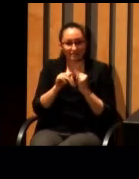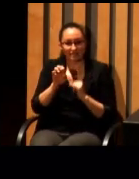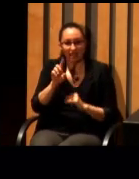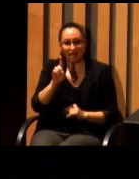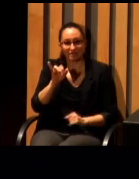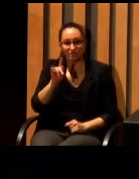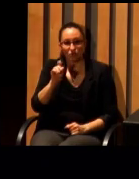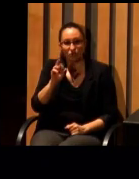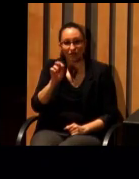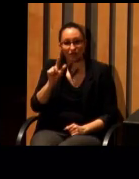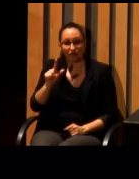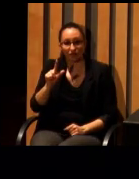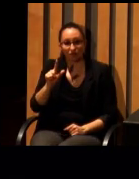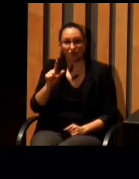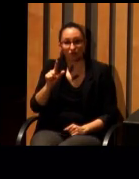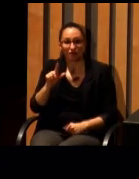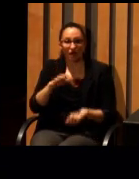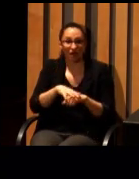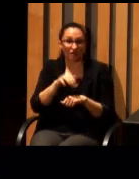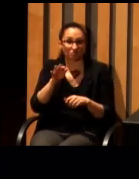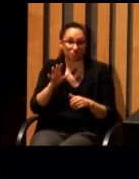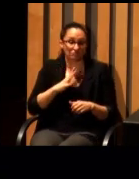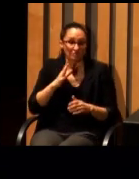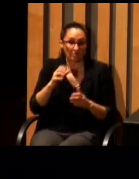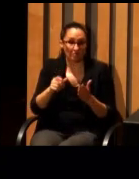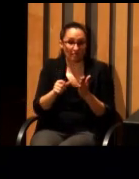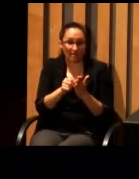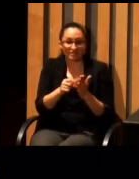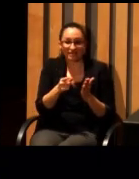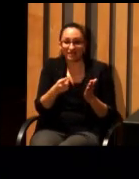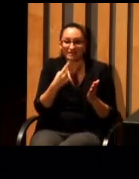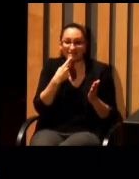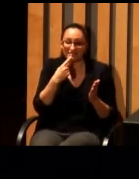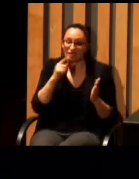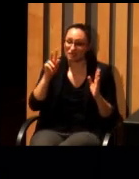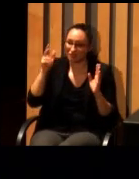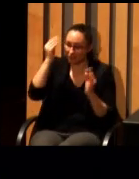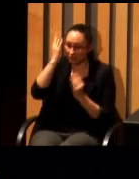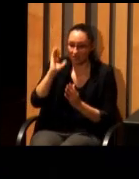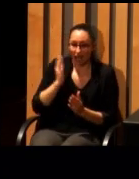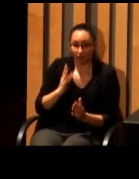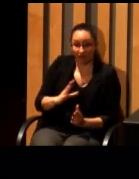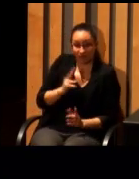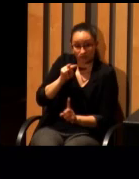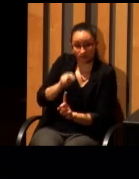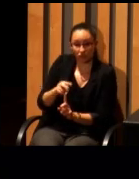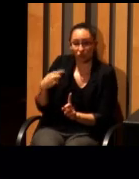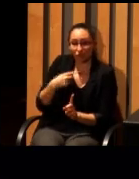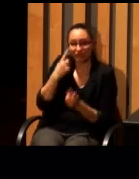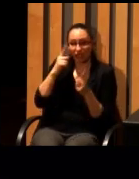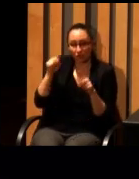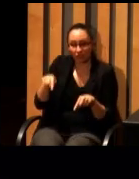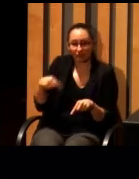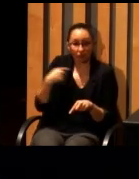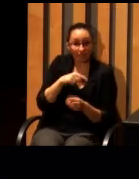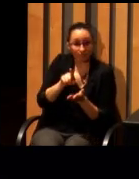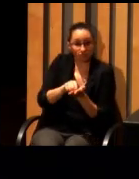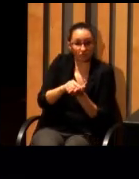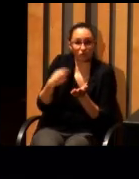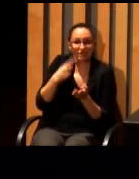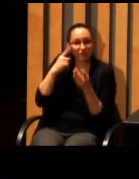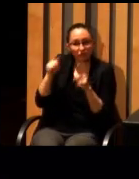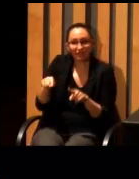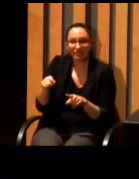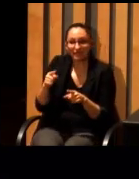an editorial on the editorial page, as a paper we don't like, that we agree that the name is